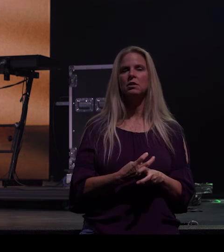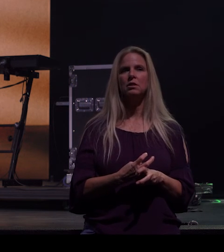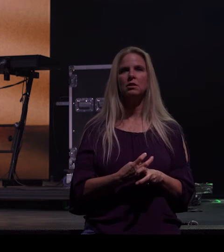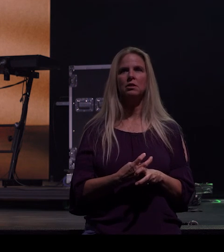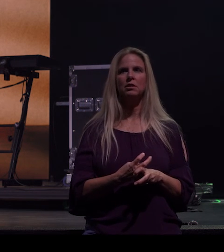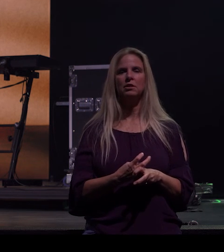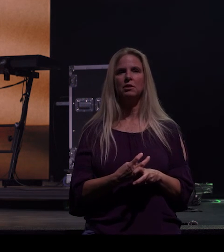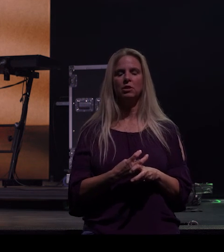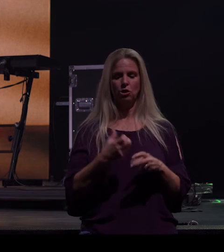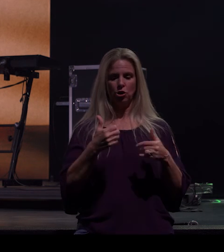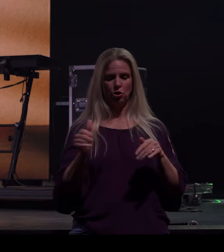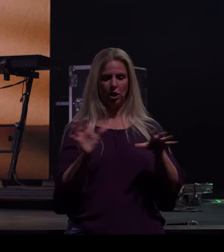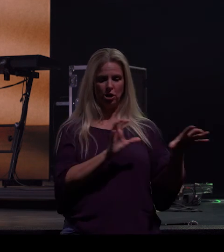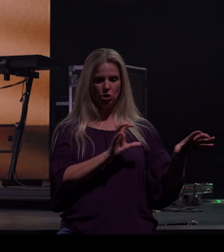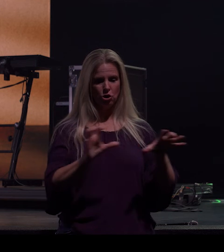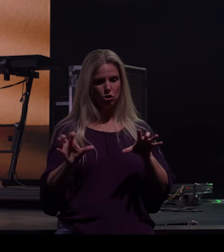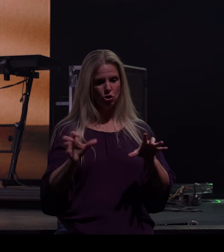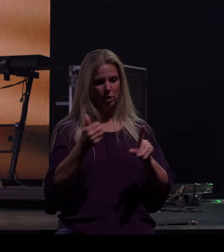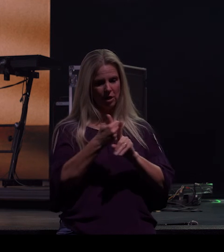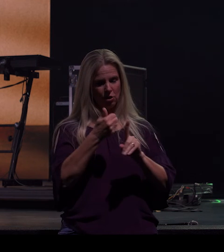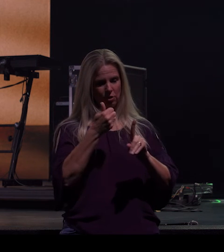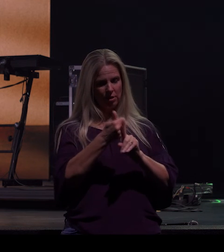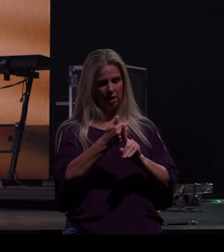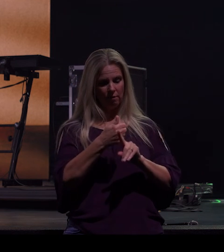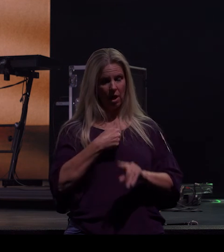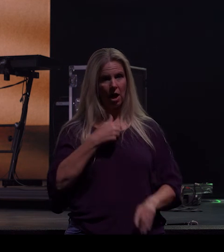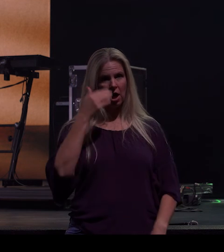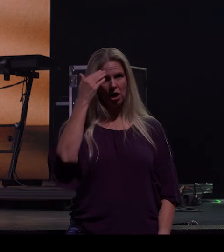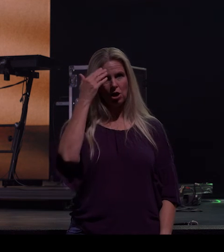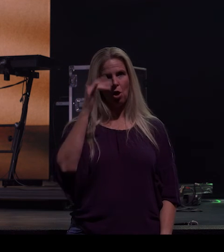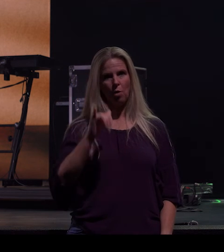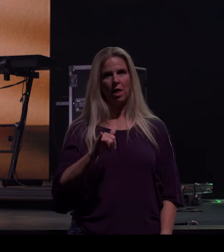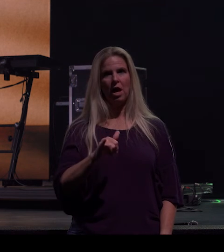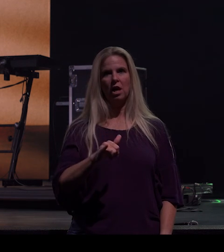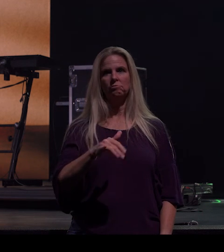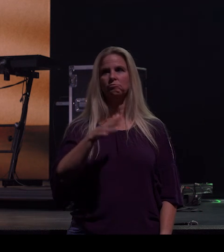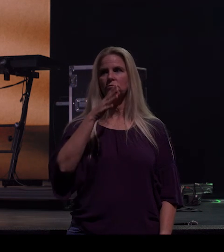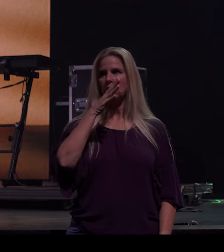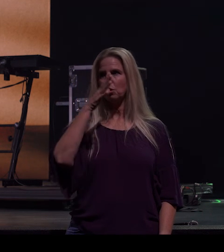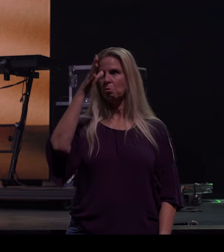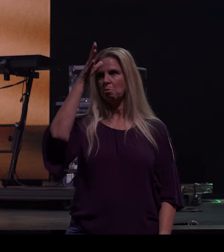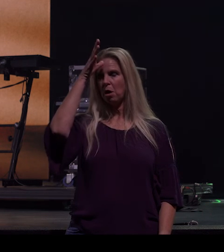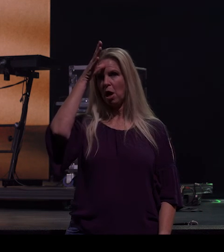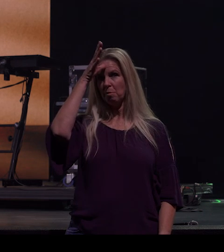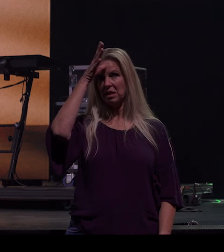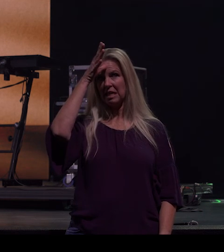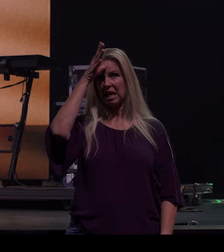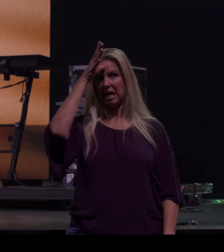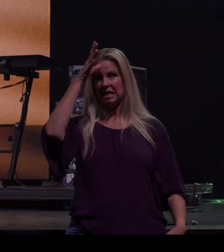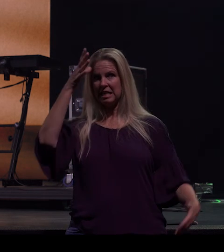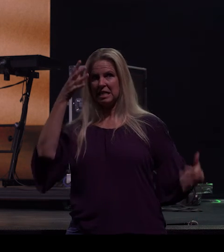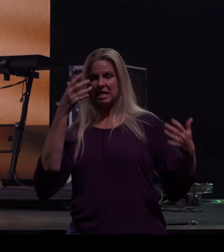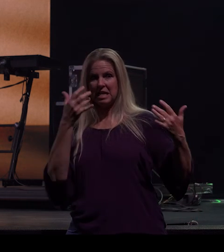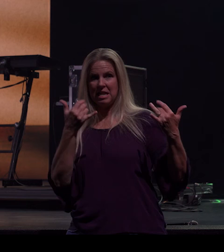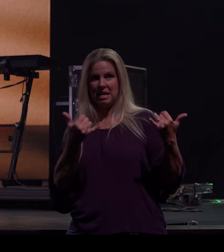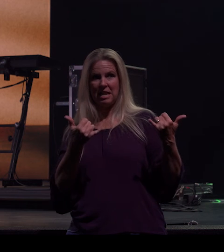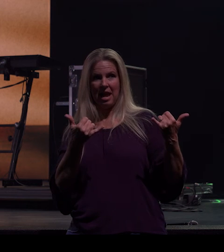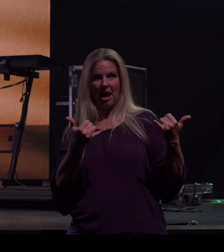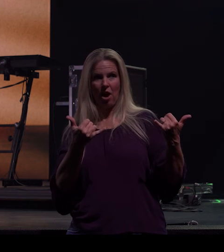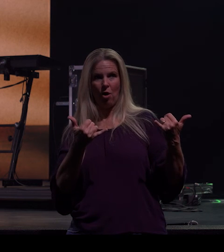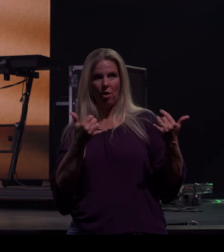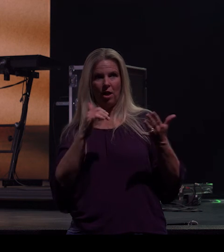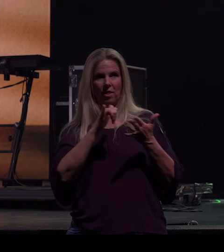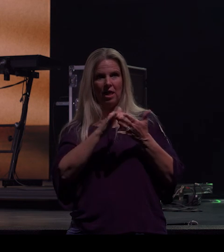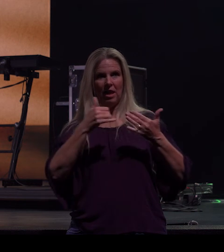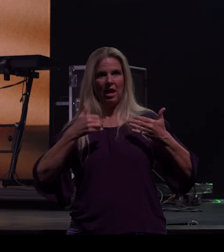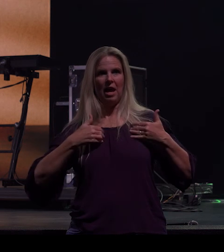just trying to do it on your own. Here's what I know. There's a parent in this service right now at your campus that has